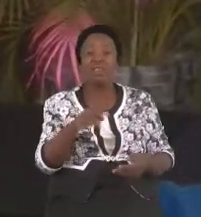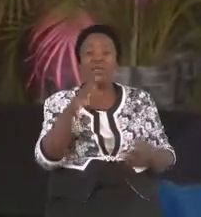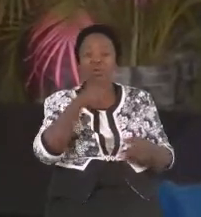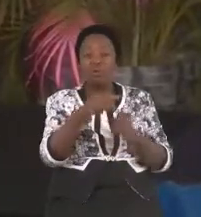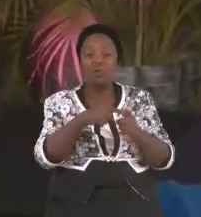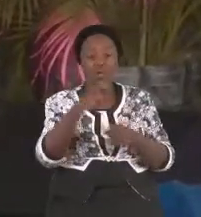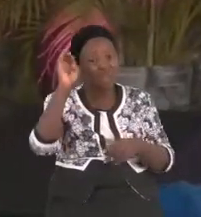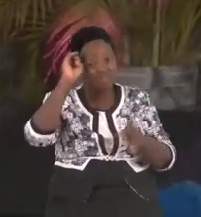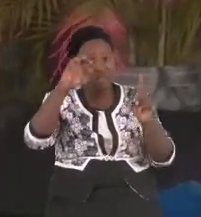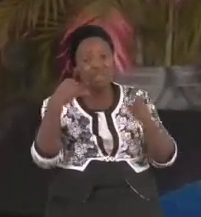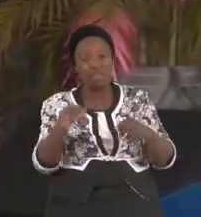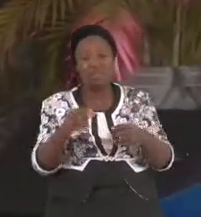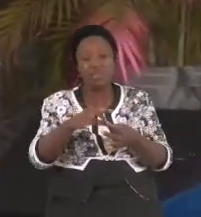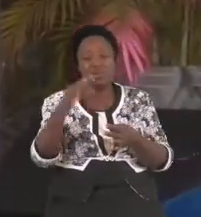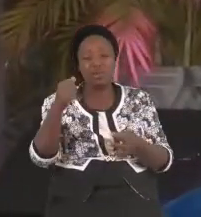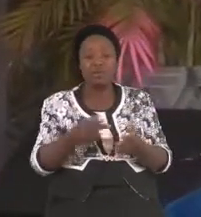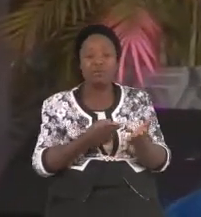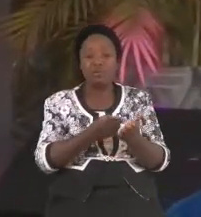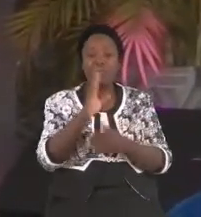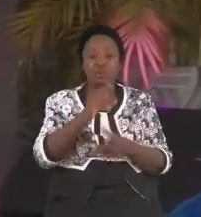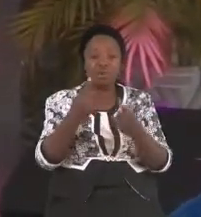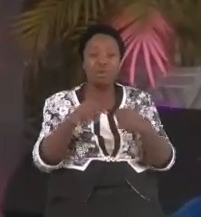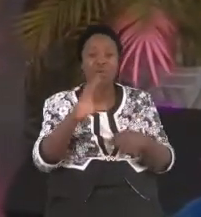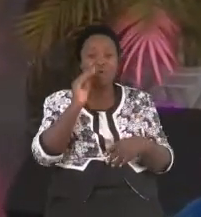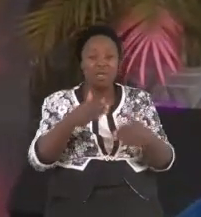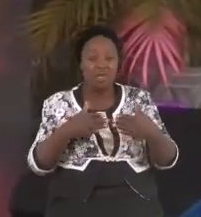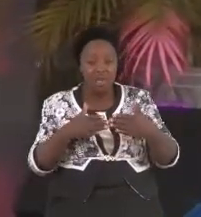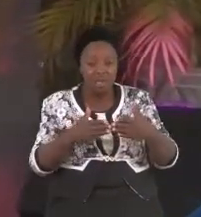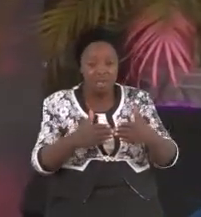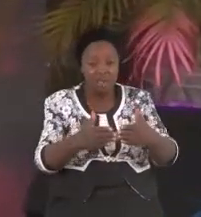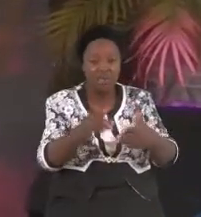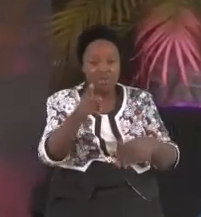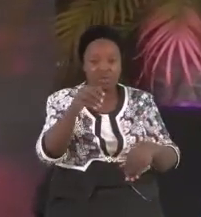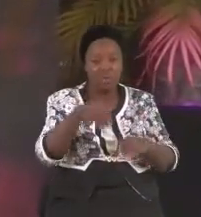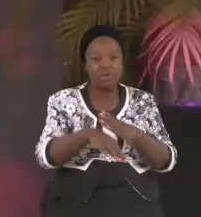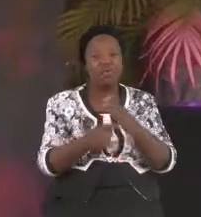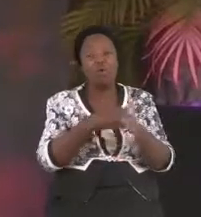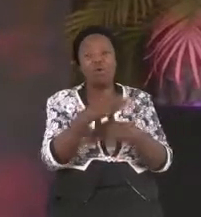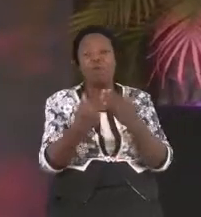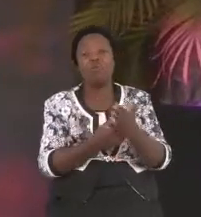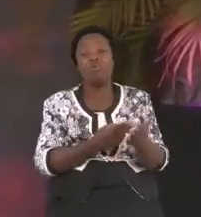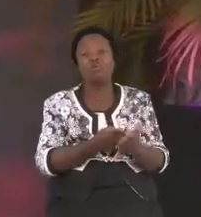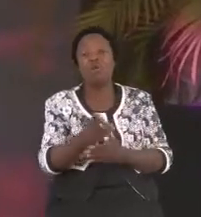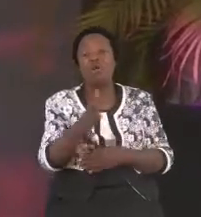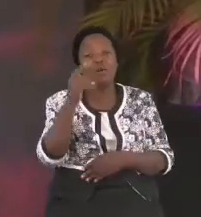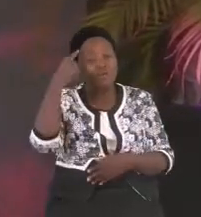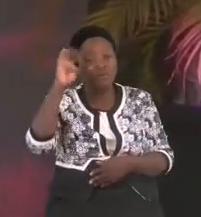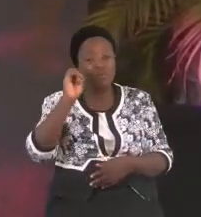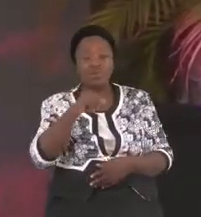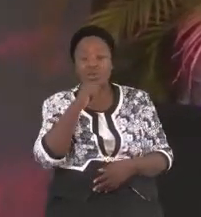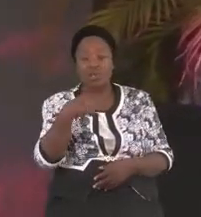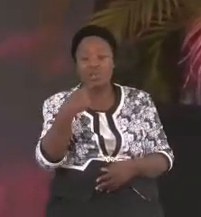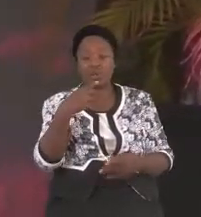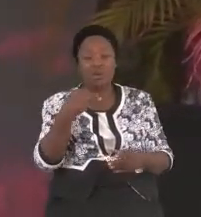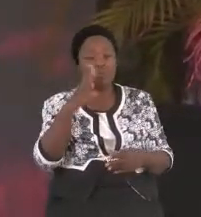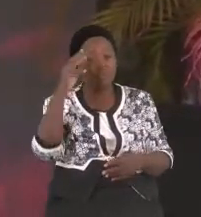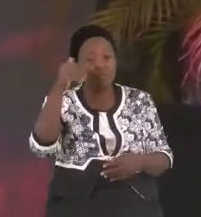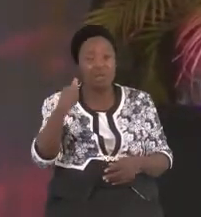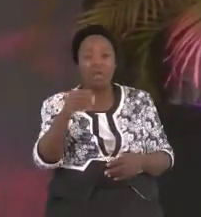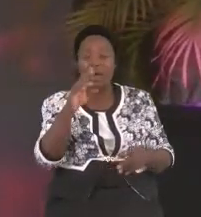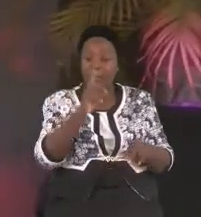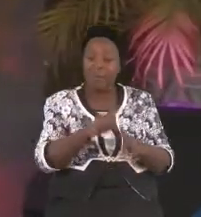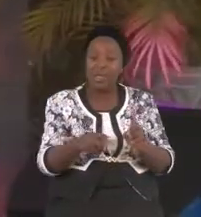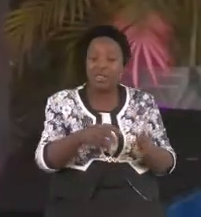he will guide you into all truth. For he shall not speak of himself, but